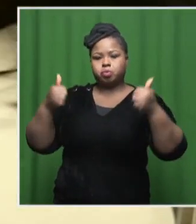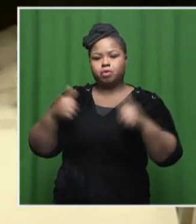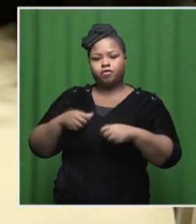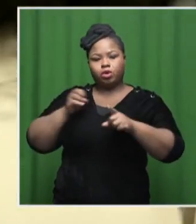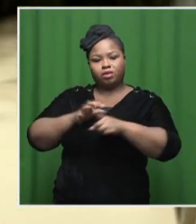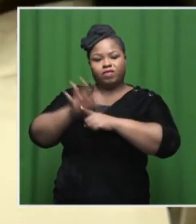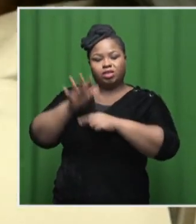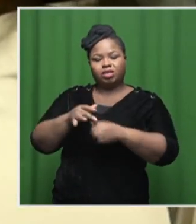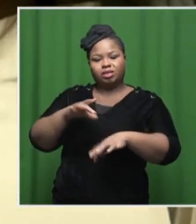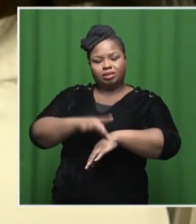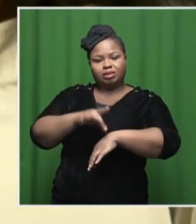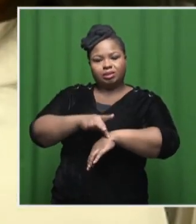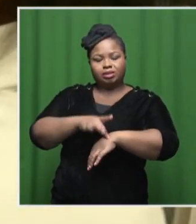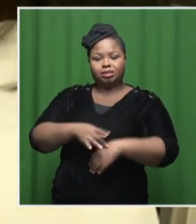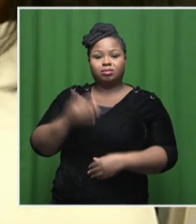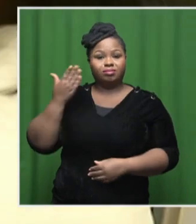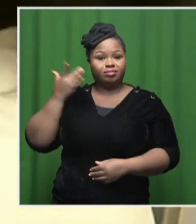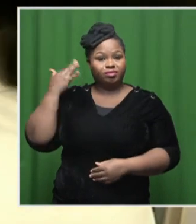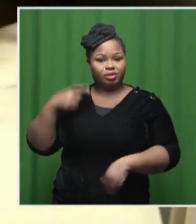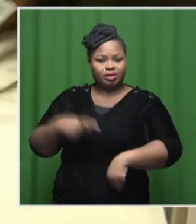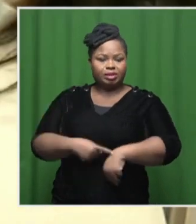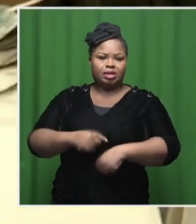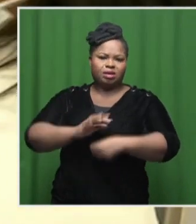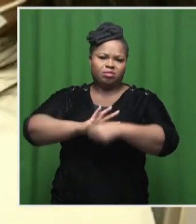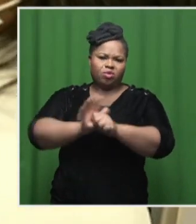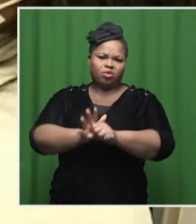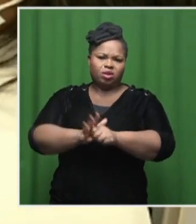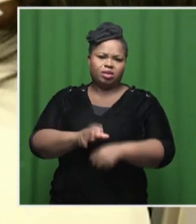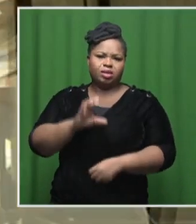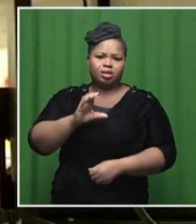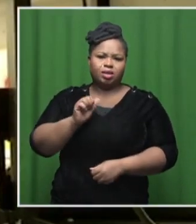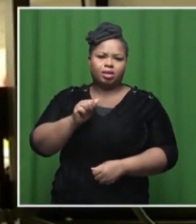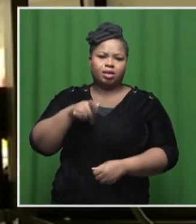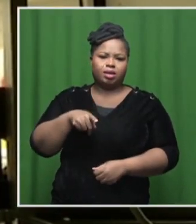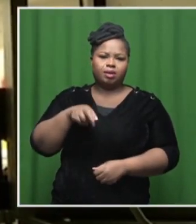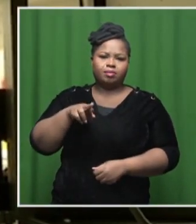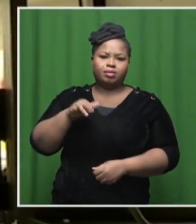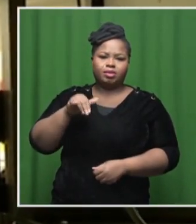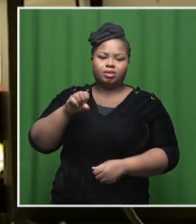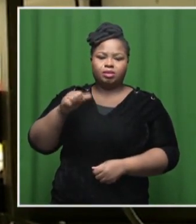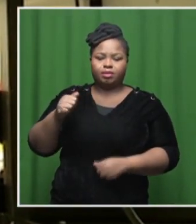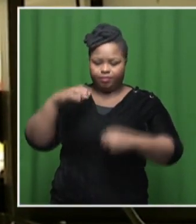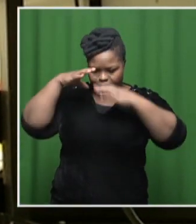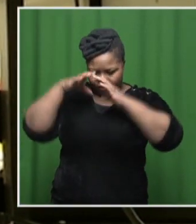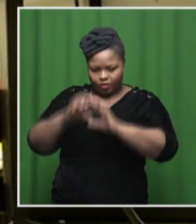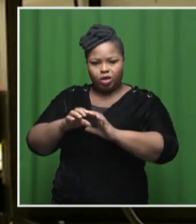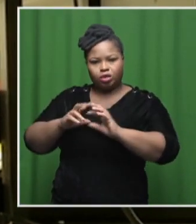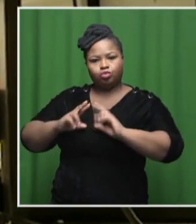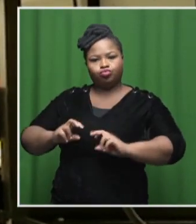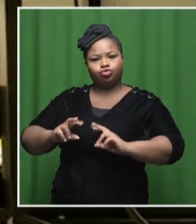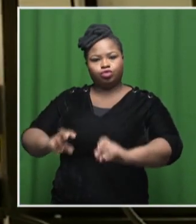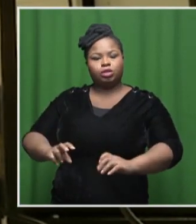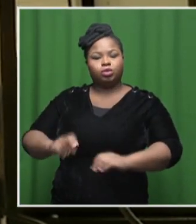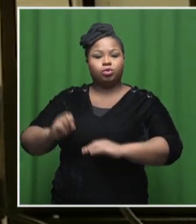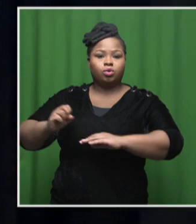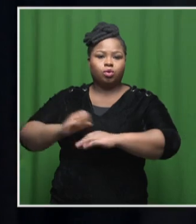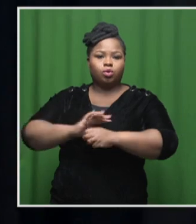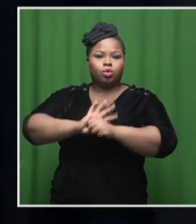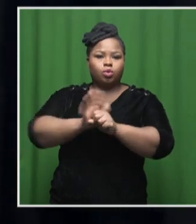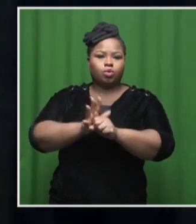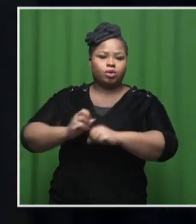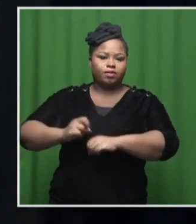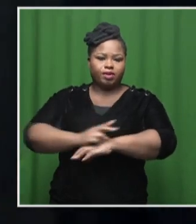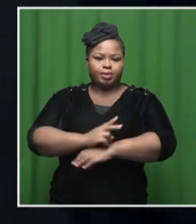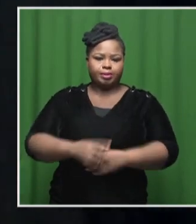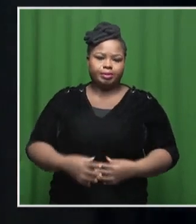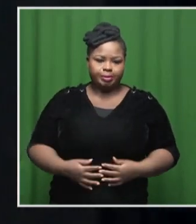diseases. During the Covid-19 pandemic, CAPRISA focused on research on the coronavirus variants.